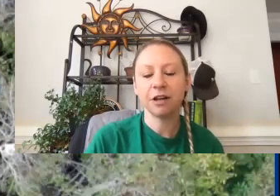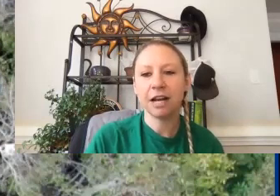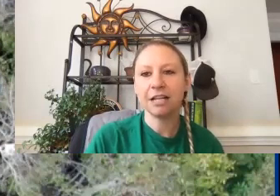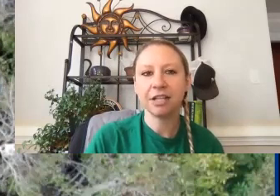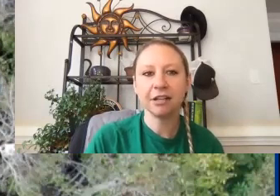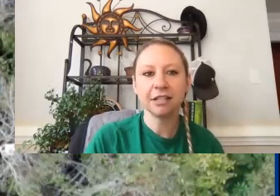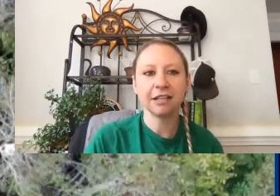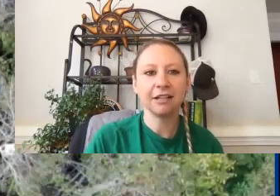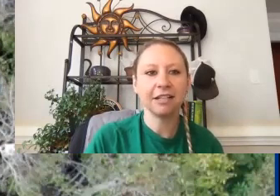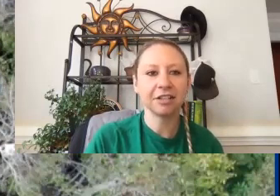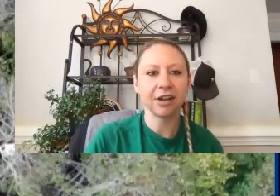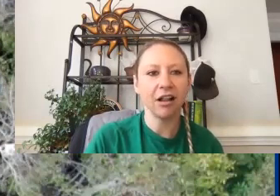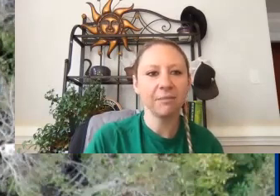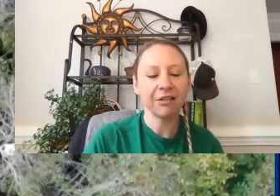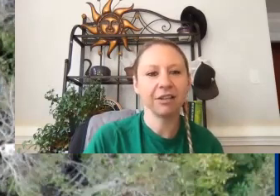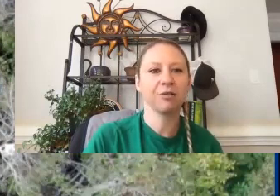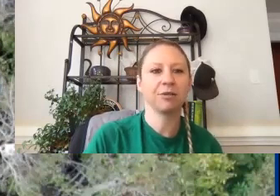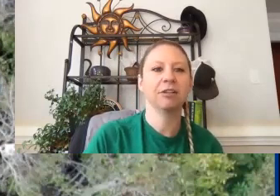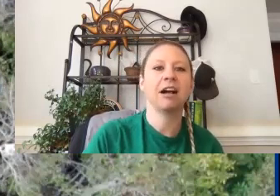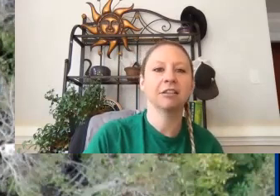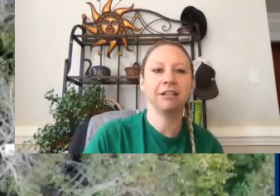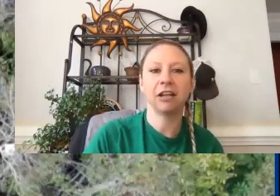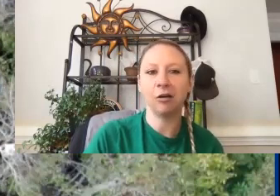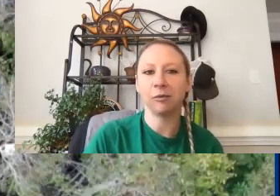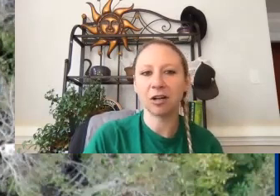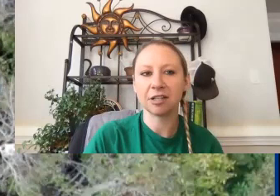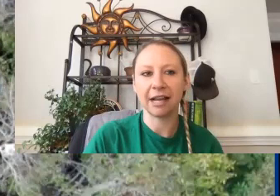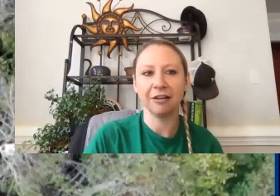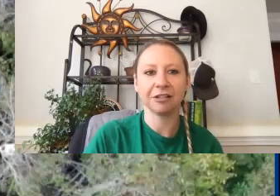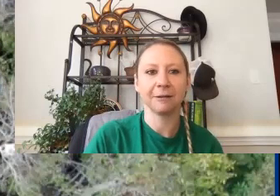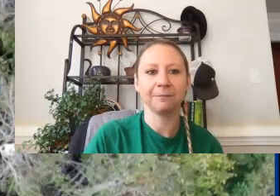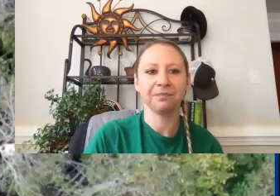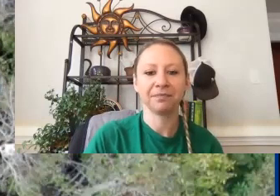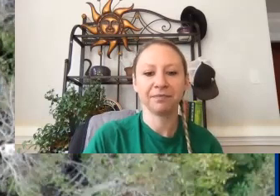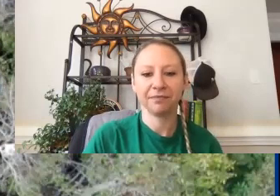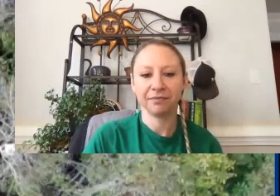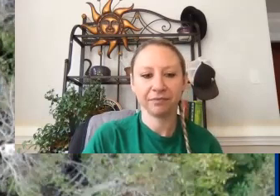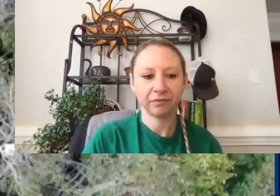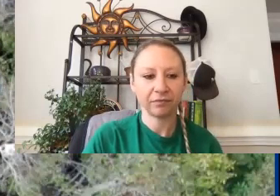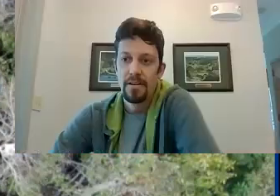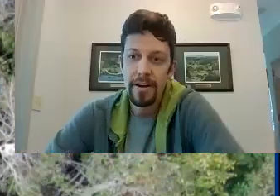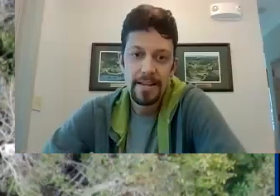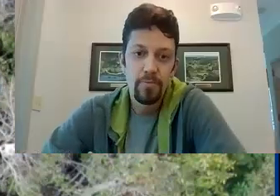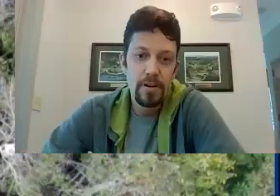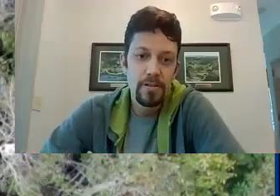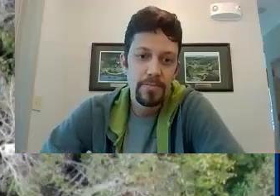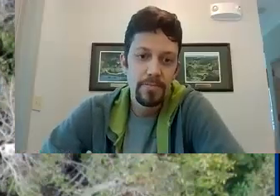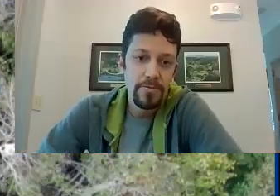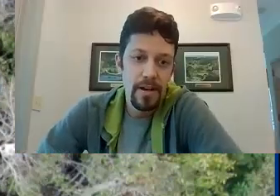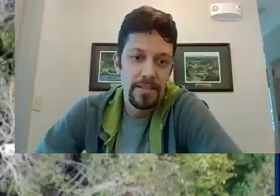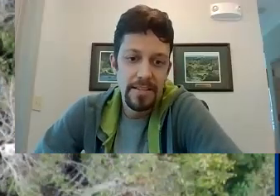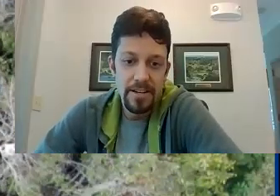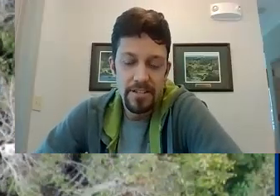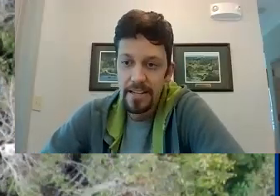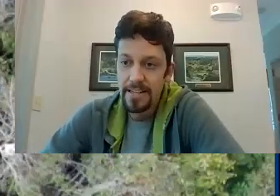Eastern 4-H Center, to teach us all about the coastal ecology of the Albemarle Sound. All right, guys, welcome to